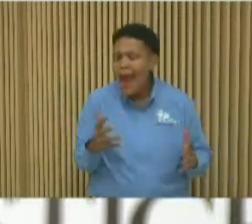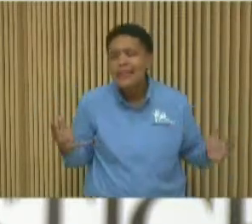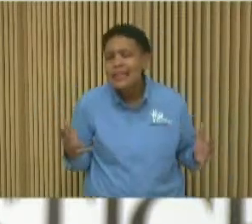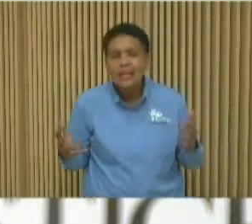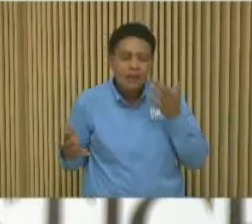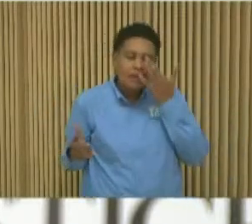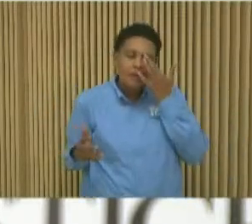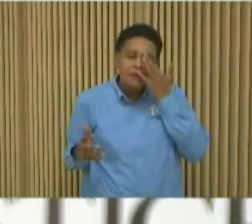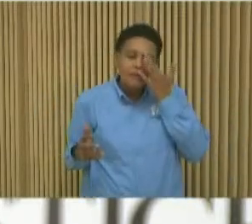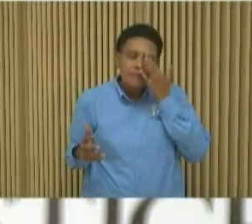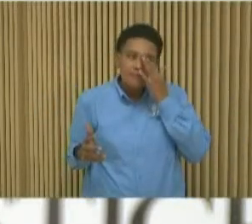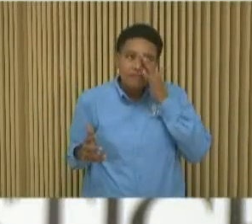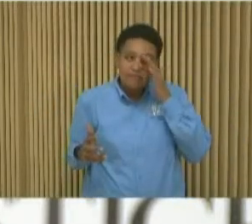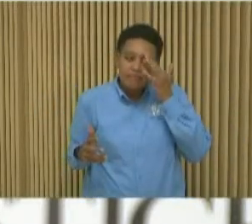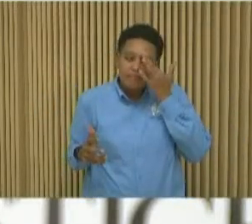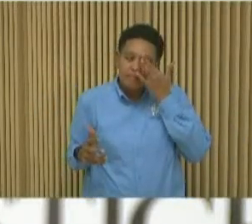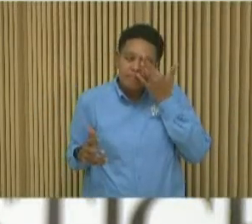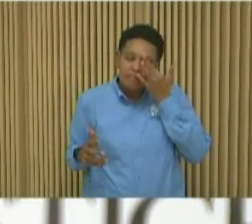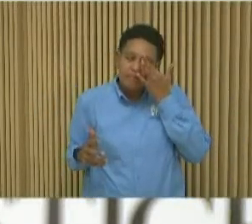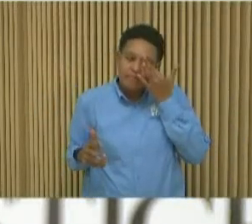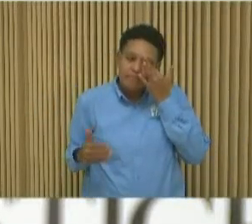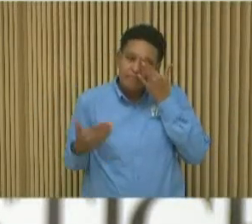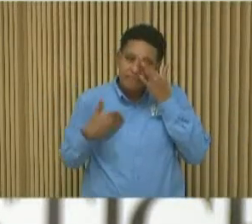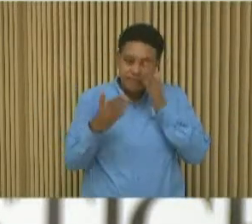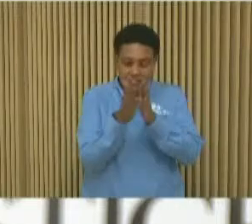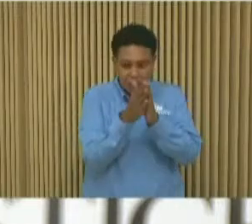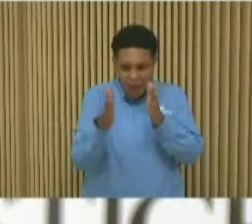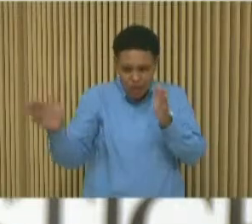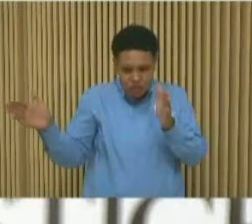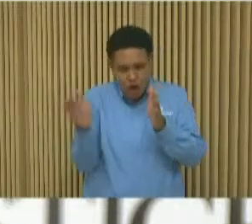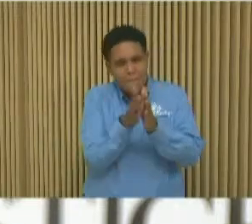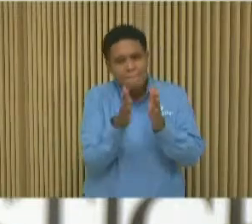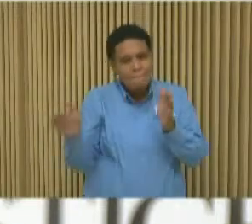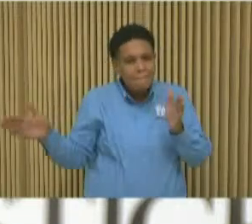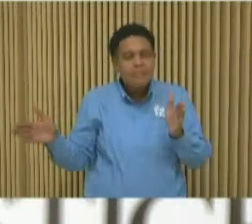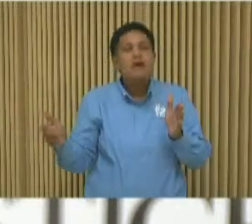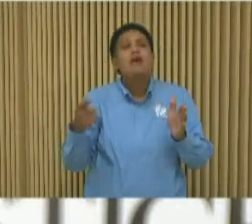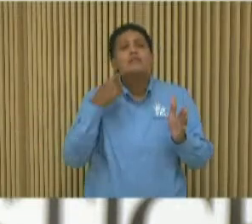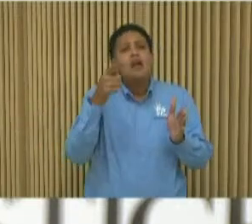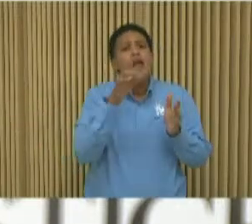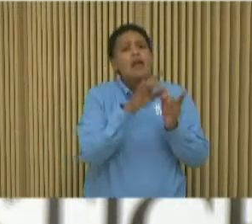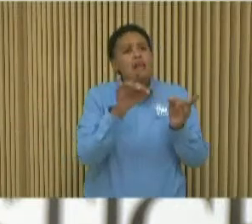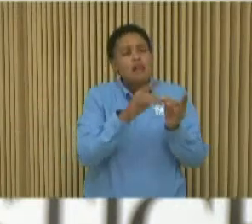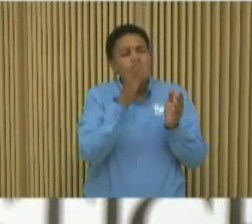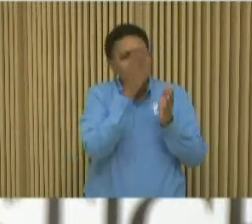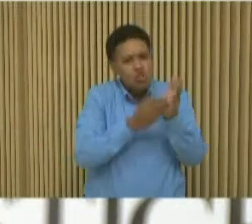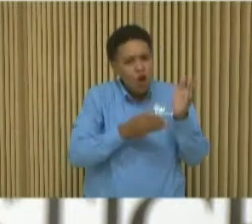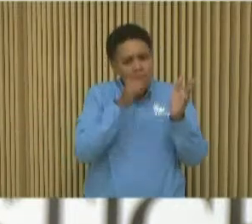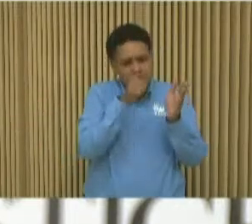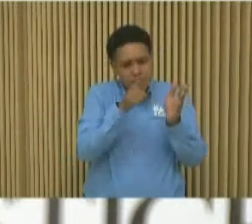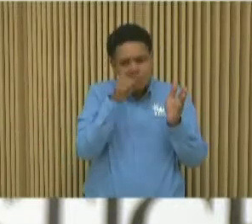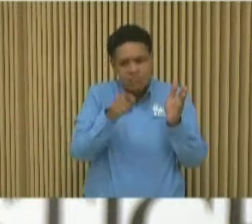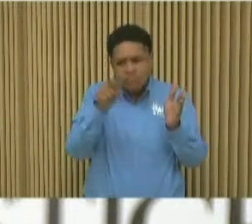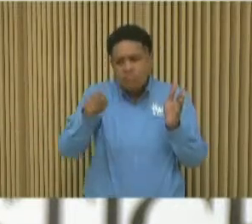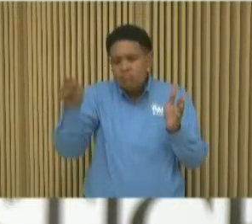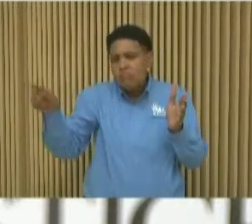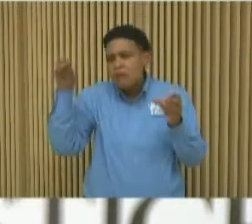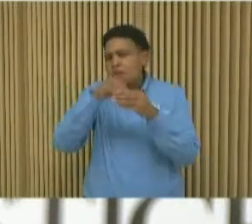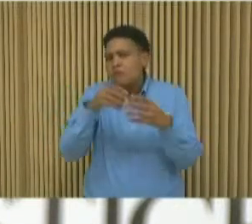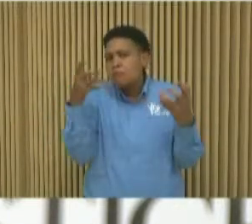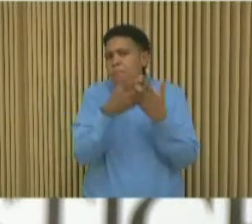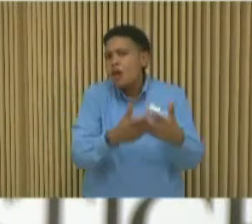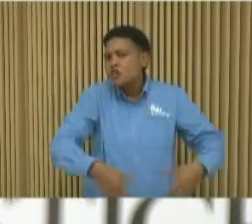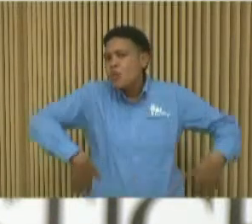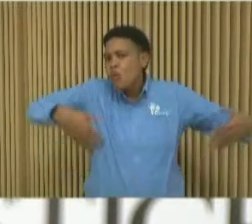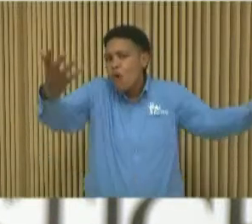there's a spectrum, and she has mentioned some of those articles in the spectrum. So we